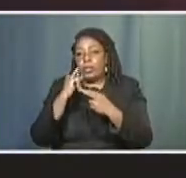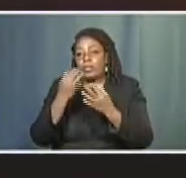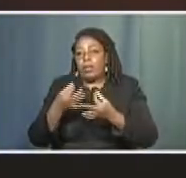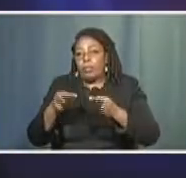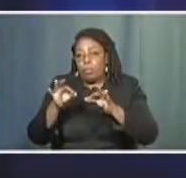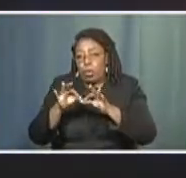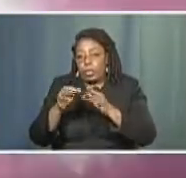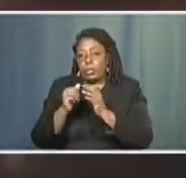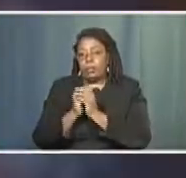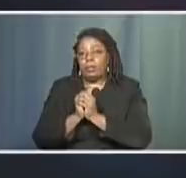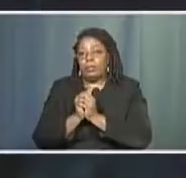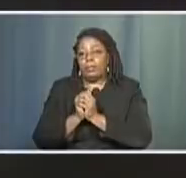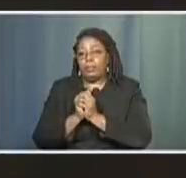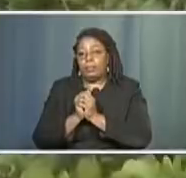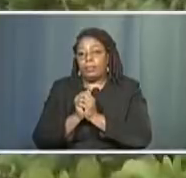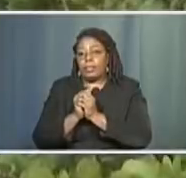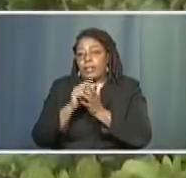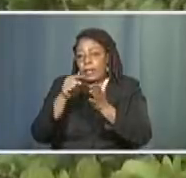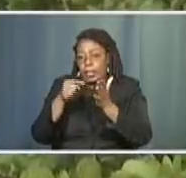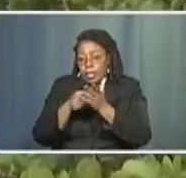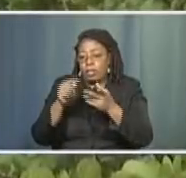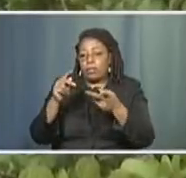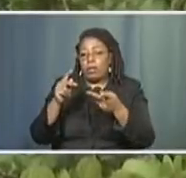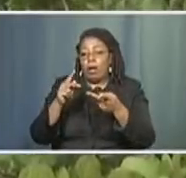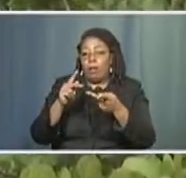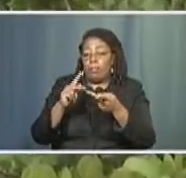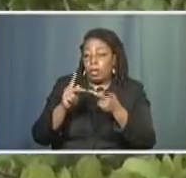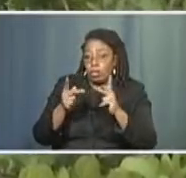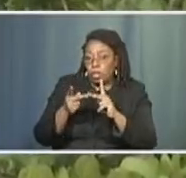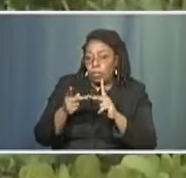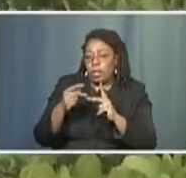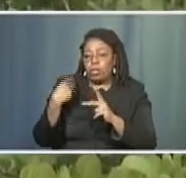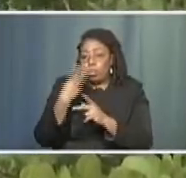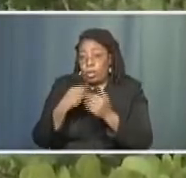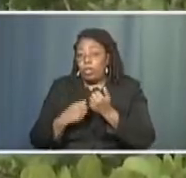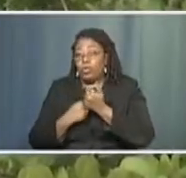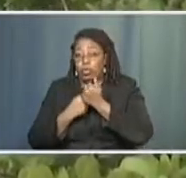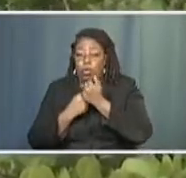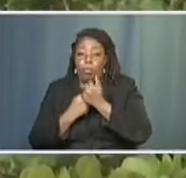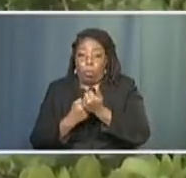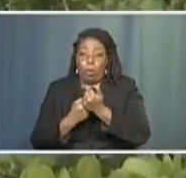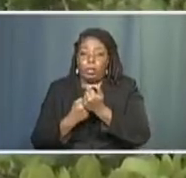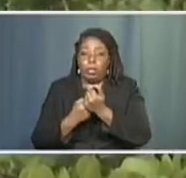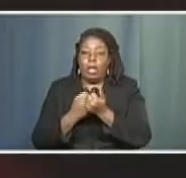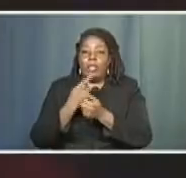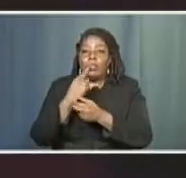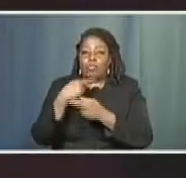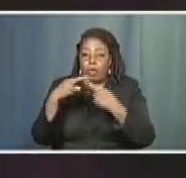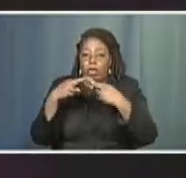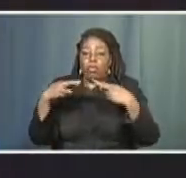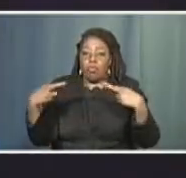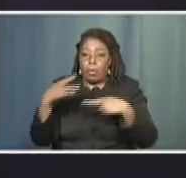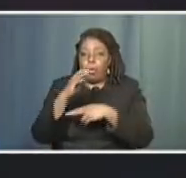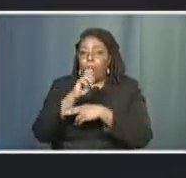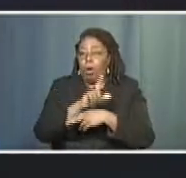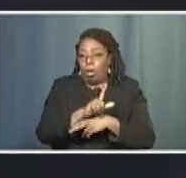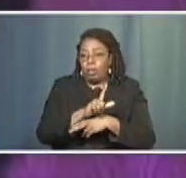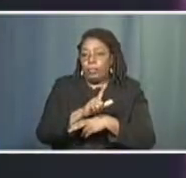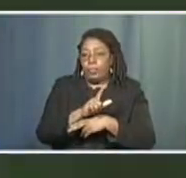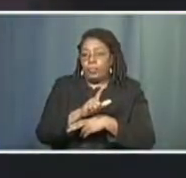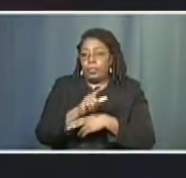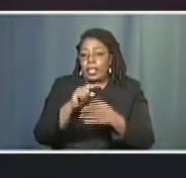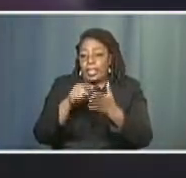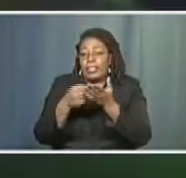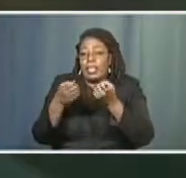This particular partnership and our role in it really is that we support the Red Ribbon Ball, which is the AIDS Foundation's capstone fundraising